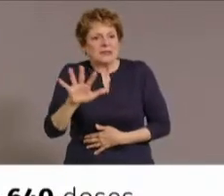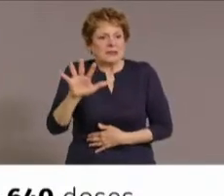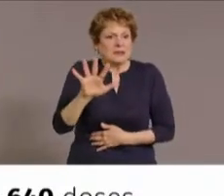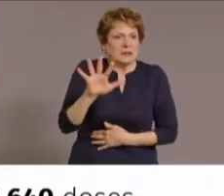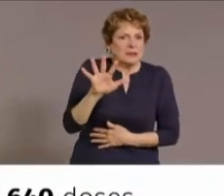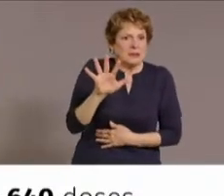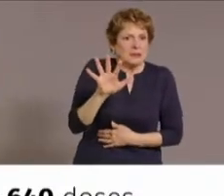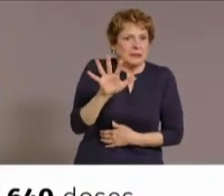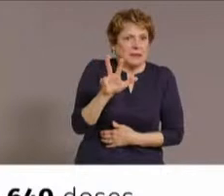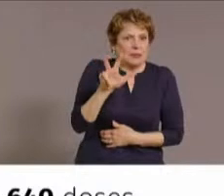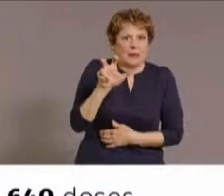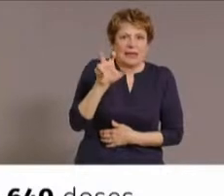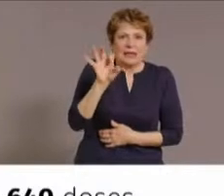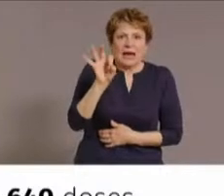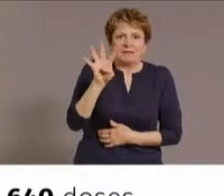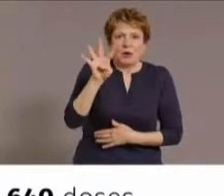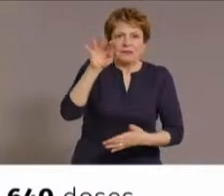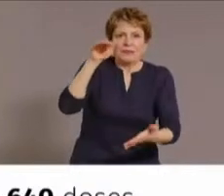vaccine.